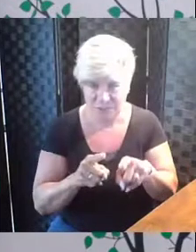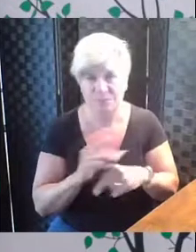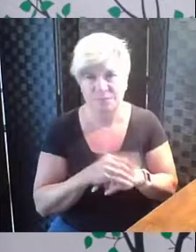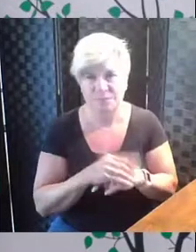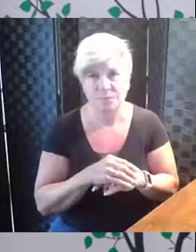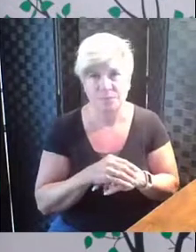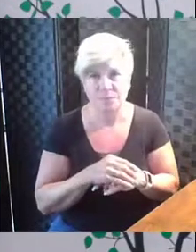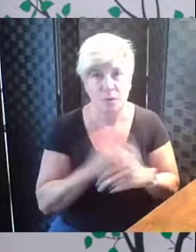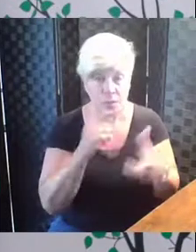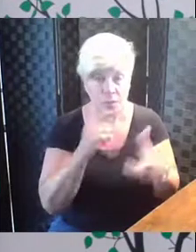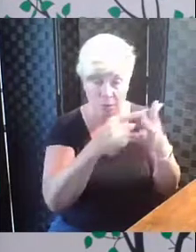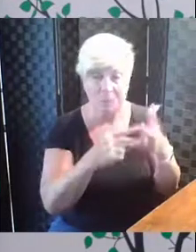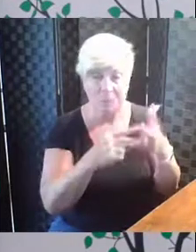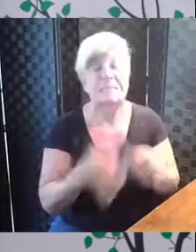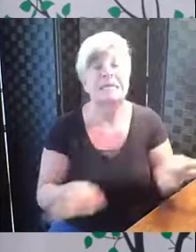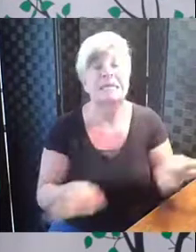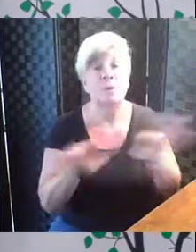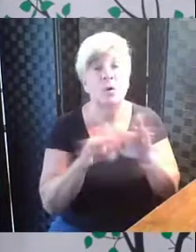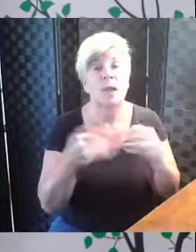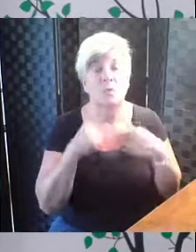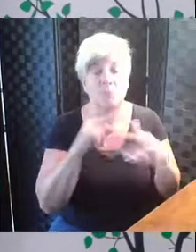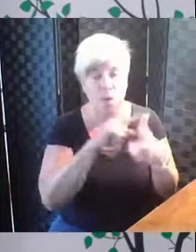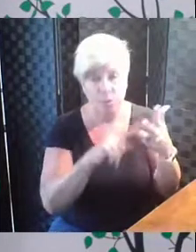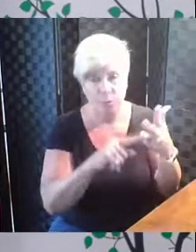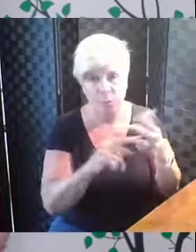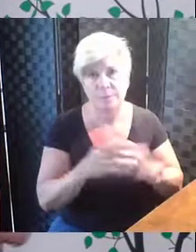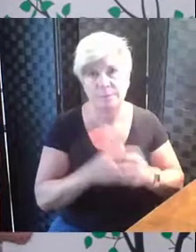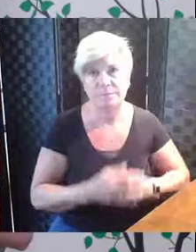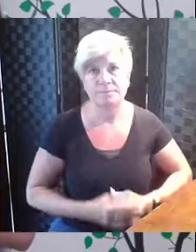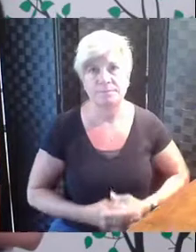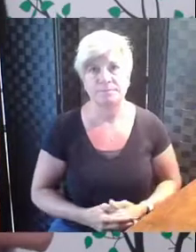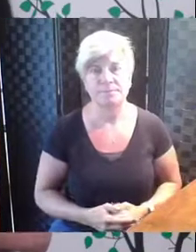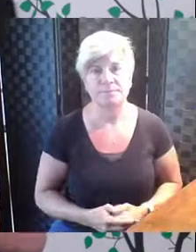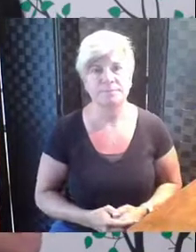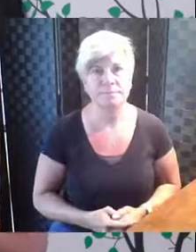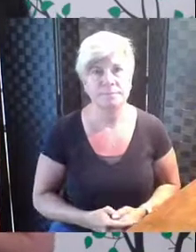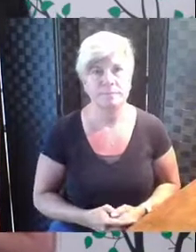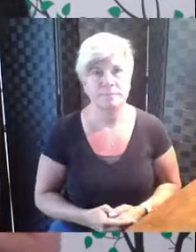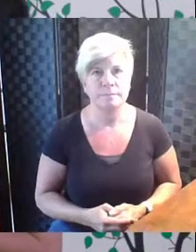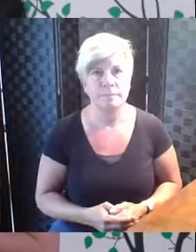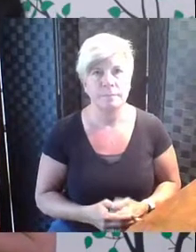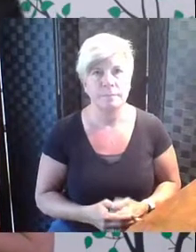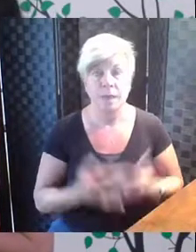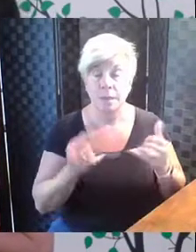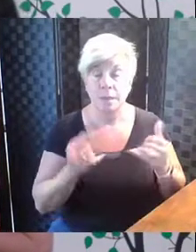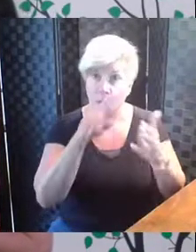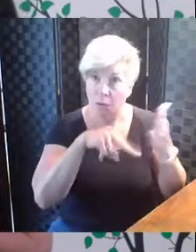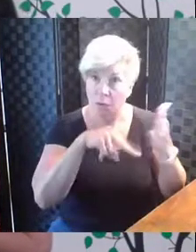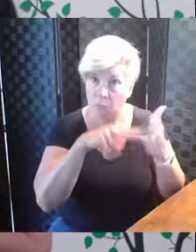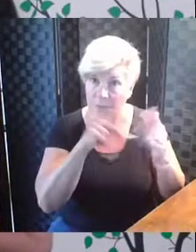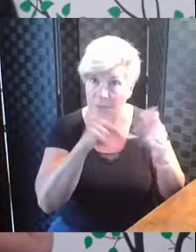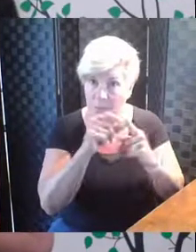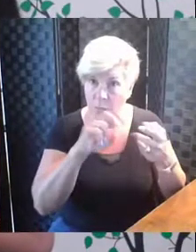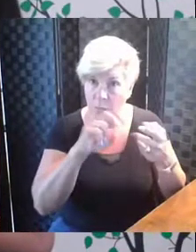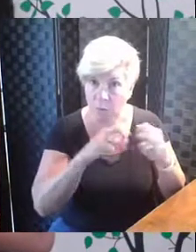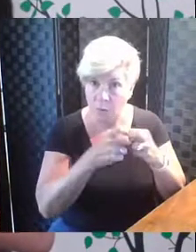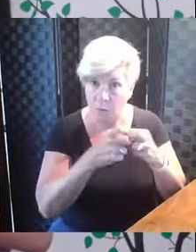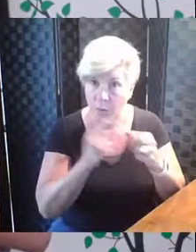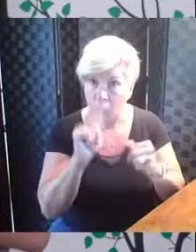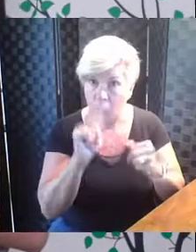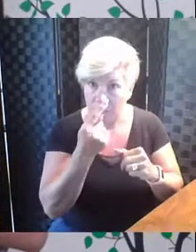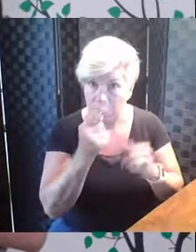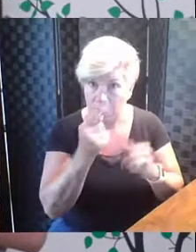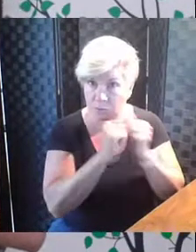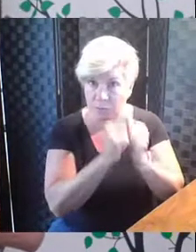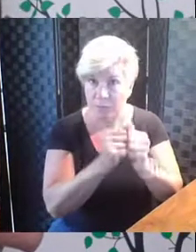complete answer, because those are all important parts of your answer. Now, I'm going to go ahead and read the word problem once